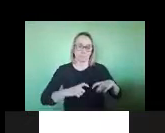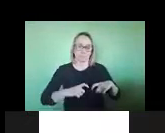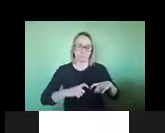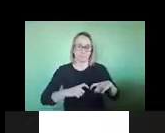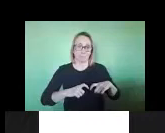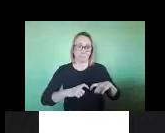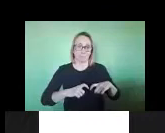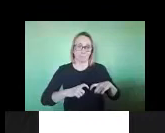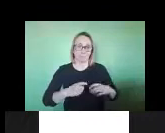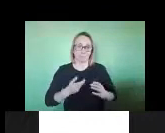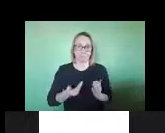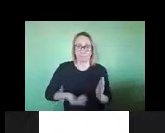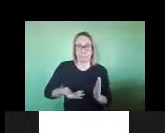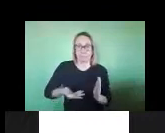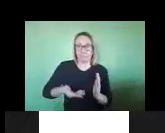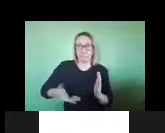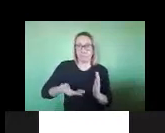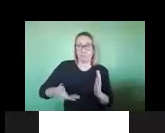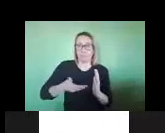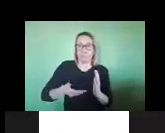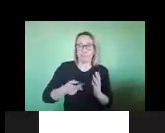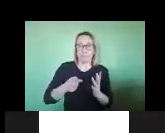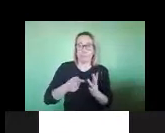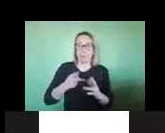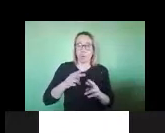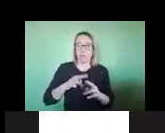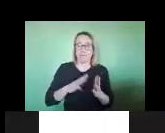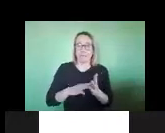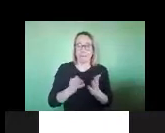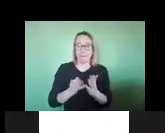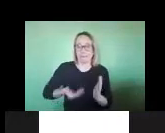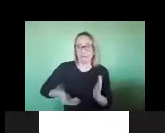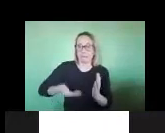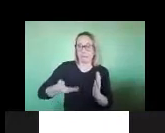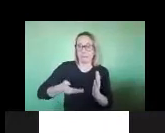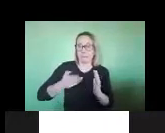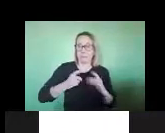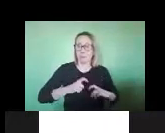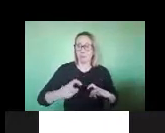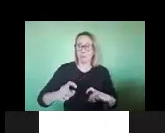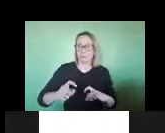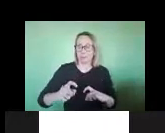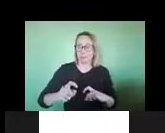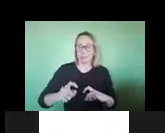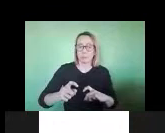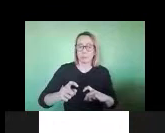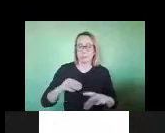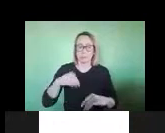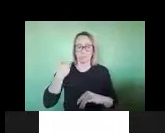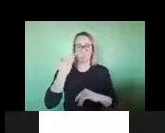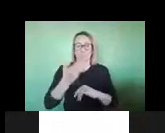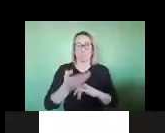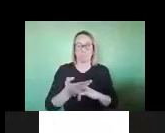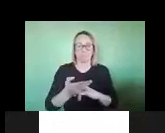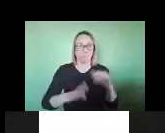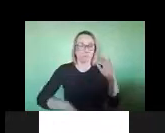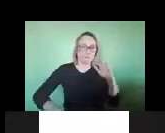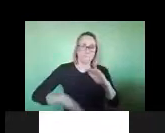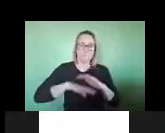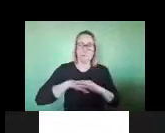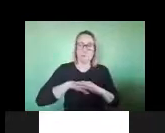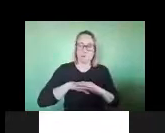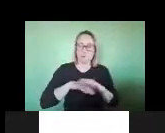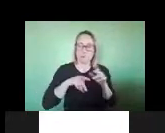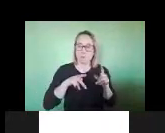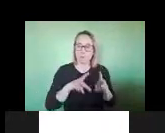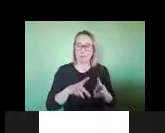continuing to introduce more of the functions of the outcome focused monitoring system, and we'll continue to do this until we're using the system to its full